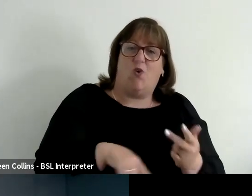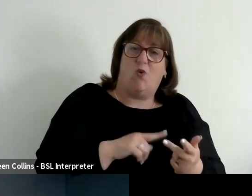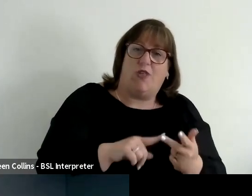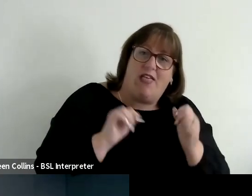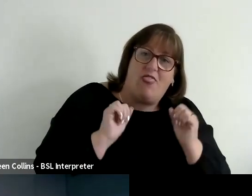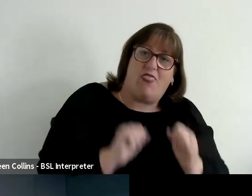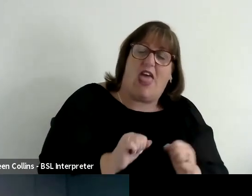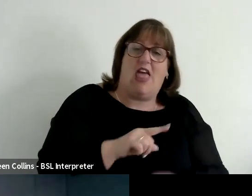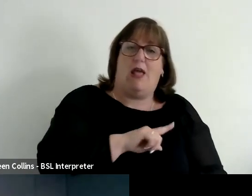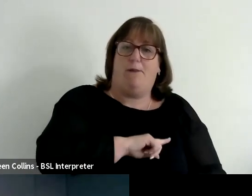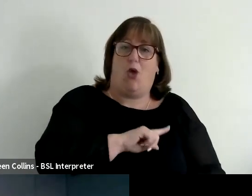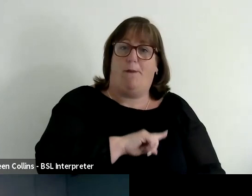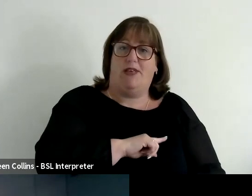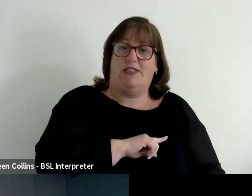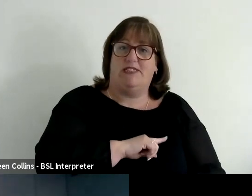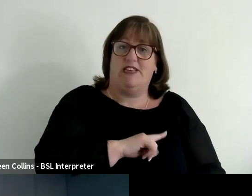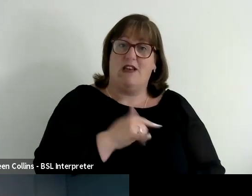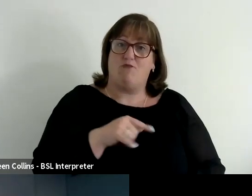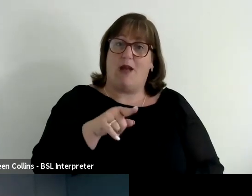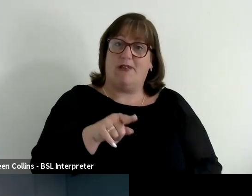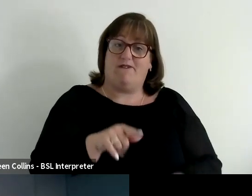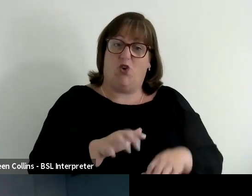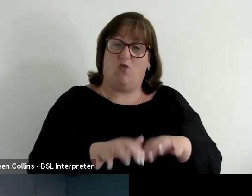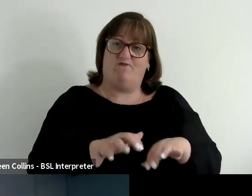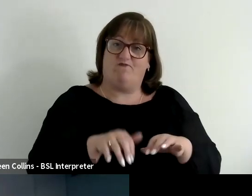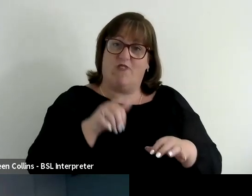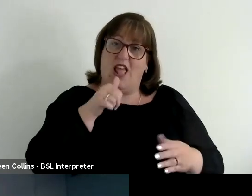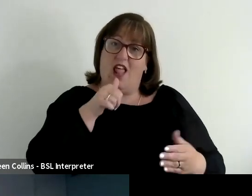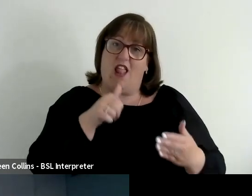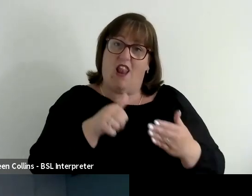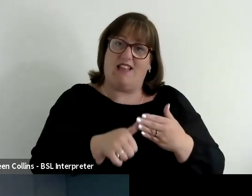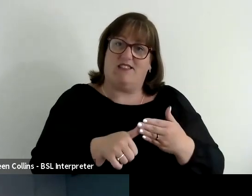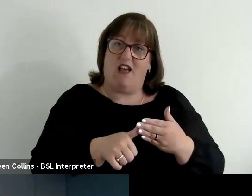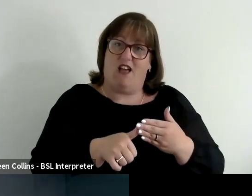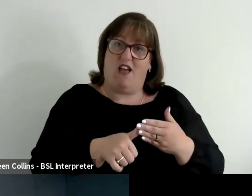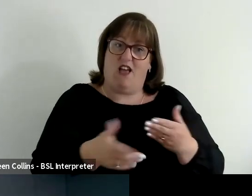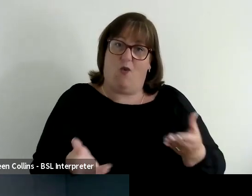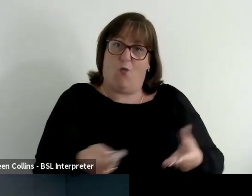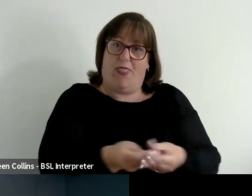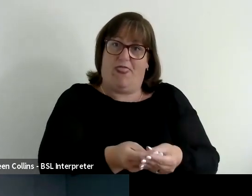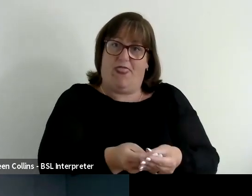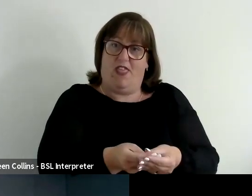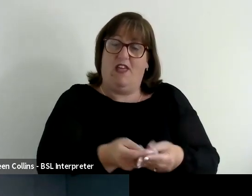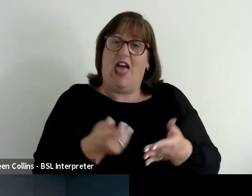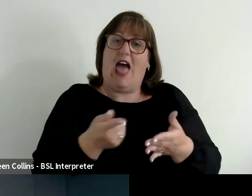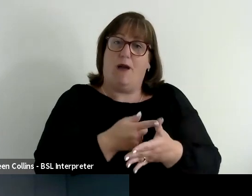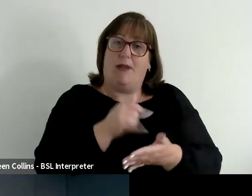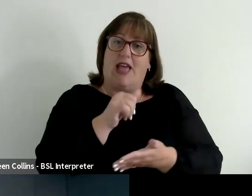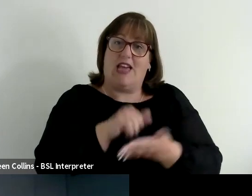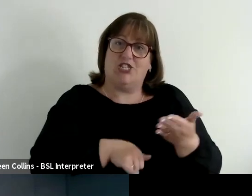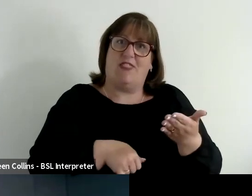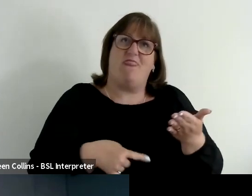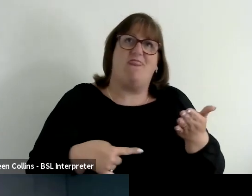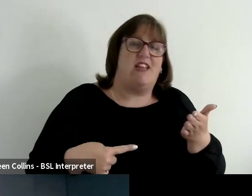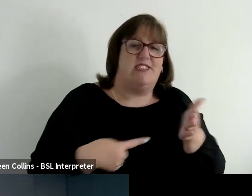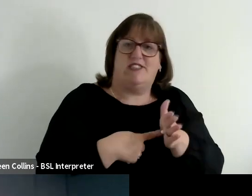or if you're getting the chance to do a cover letter, for example, that's super, super important. And that's often if